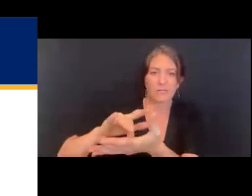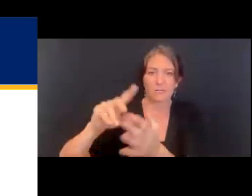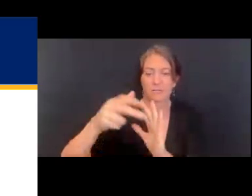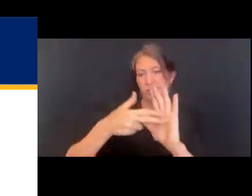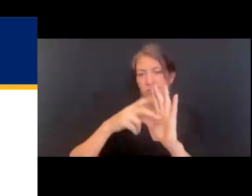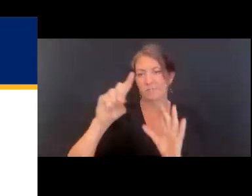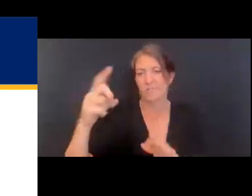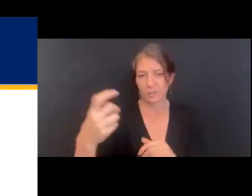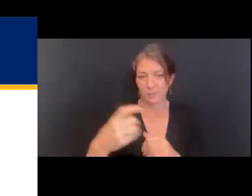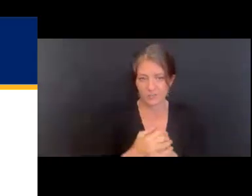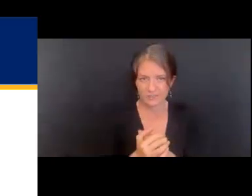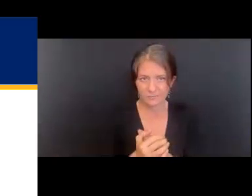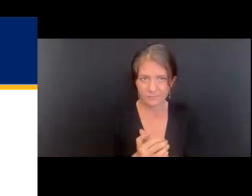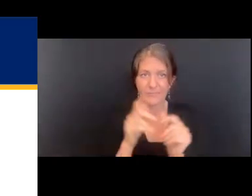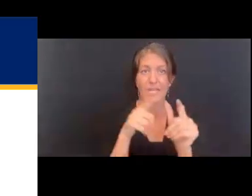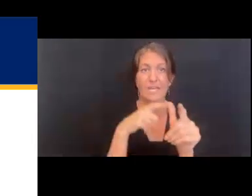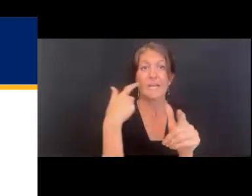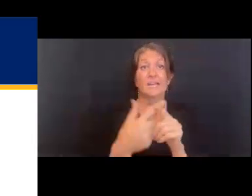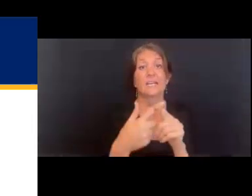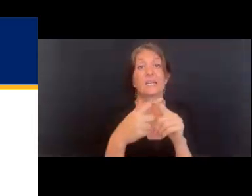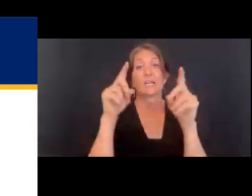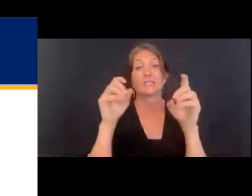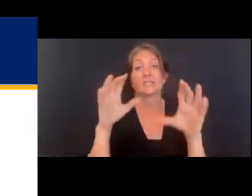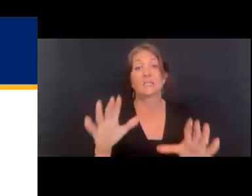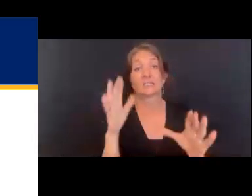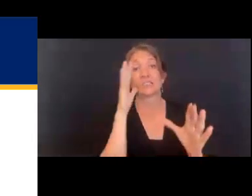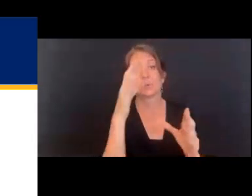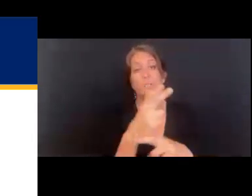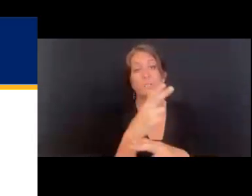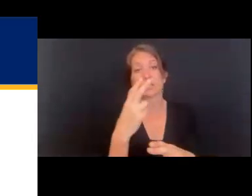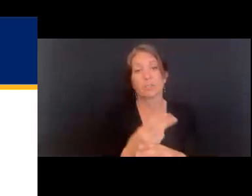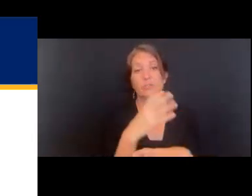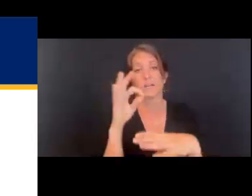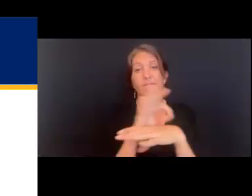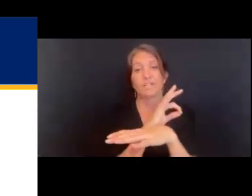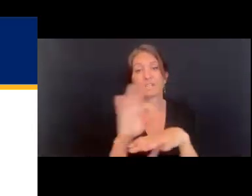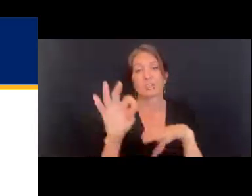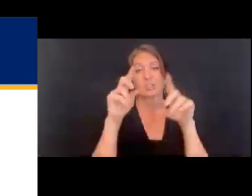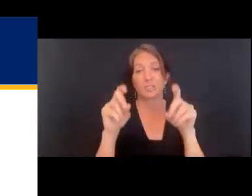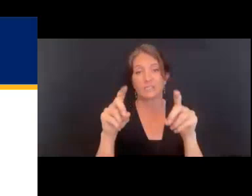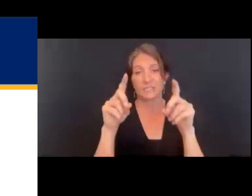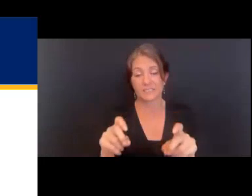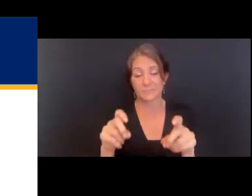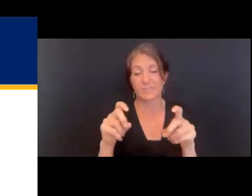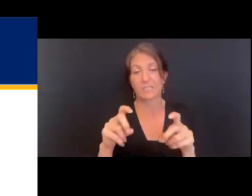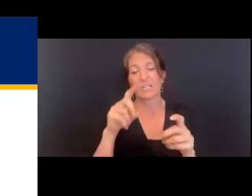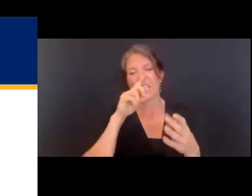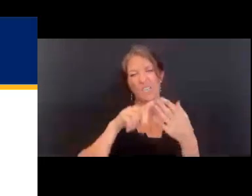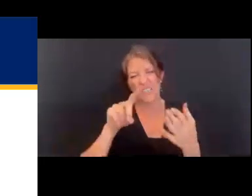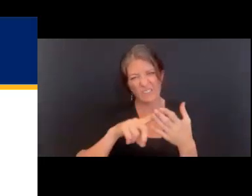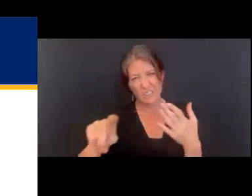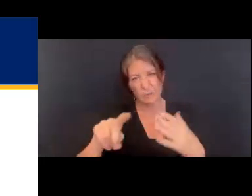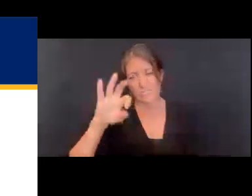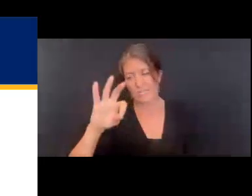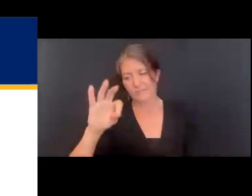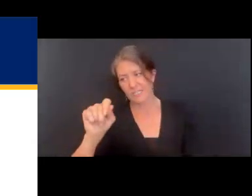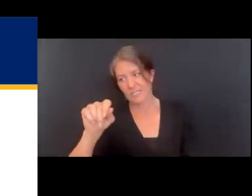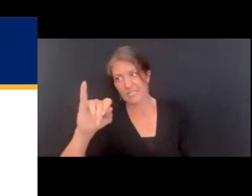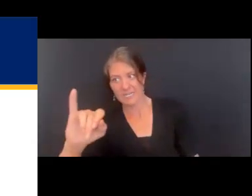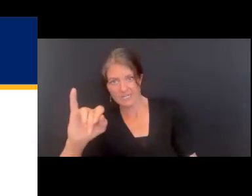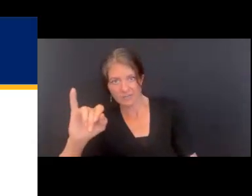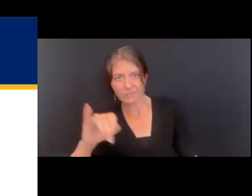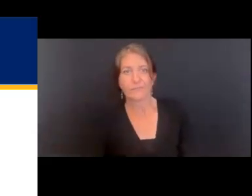The assessors use a tool called a functional assessment inventory, or FAI, if you ever see that noted anywhere, which